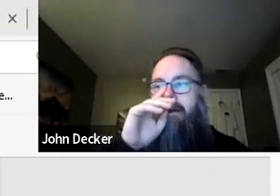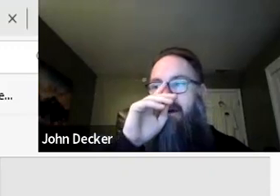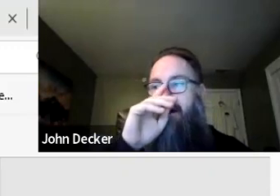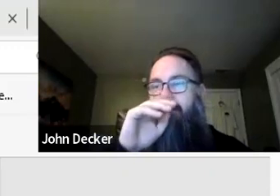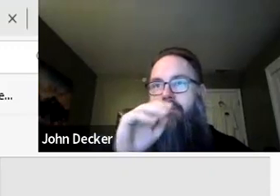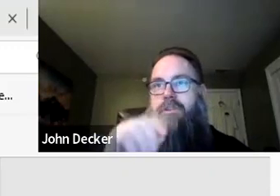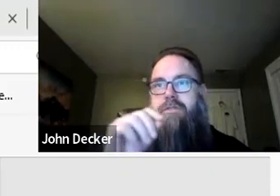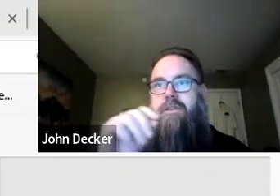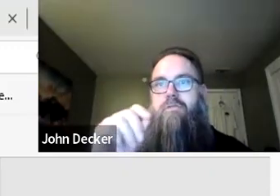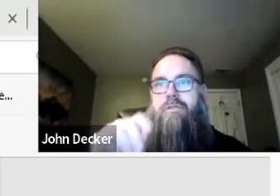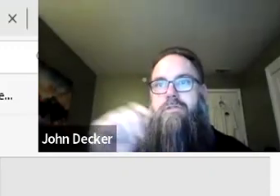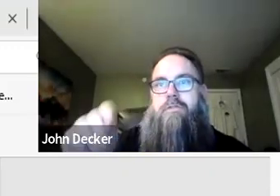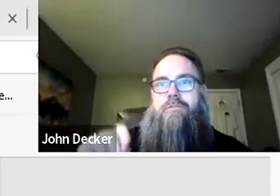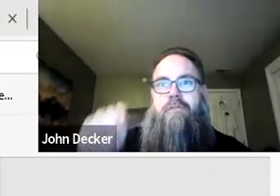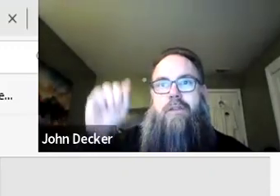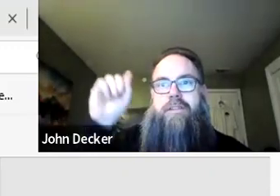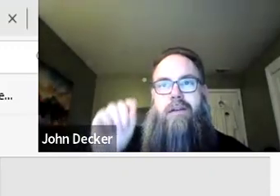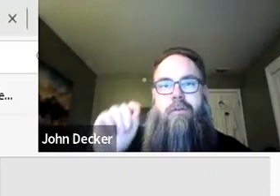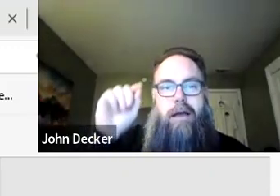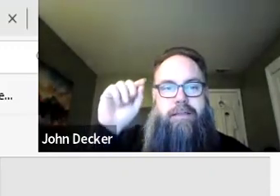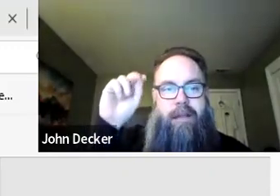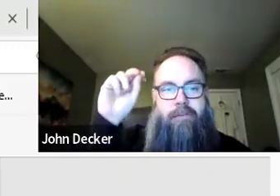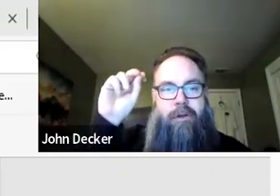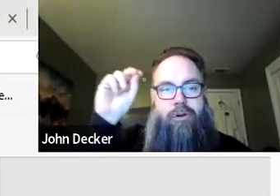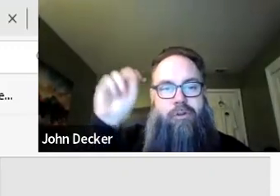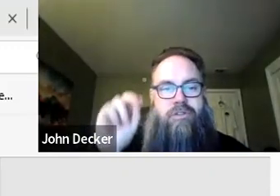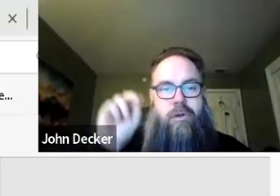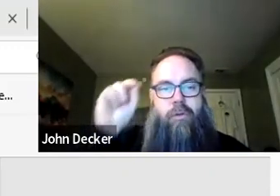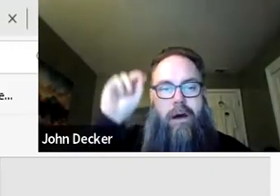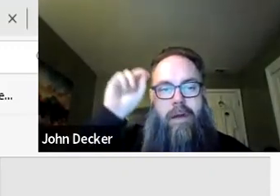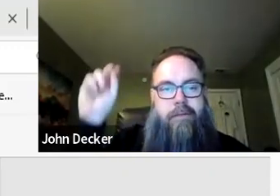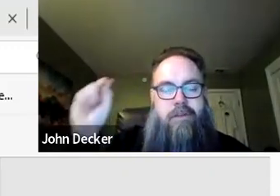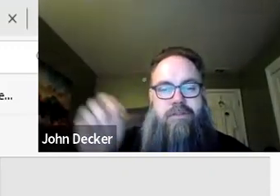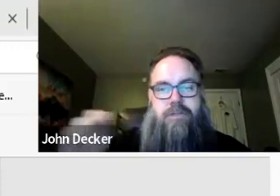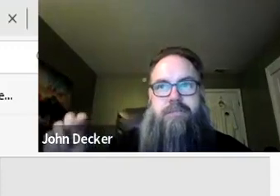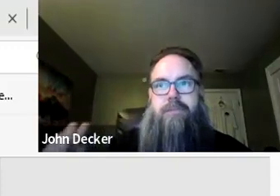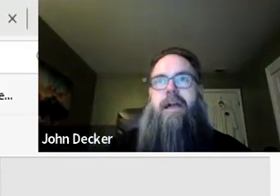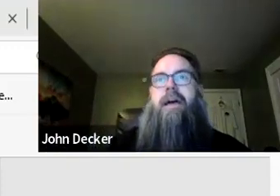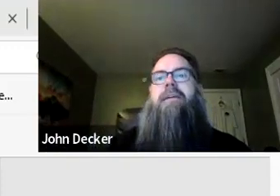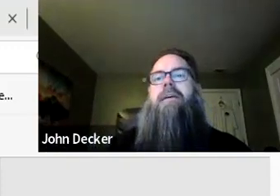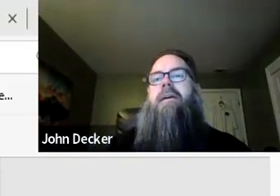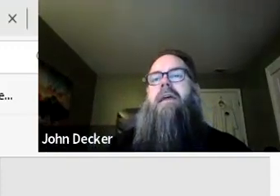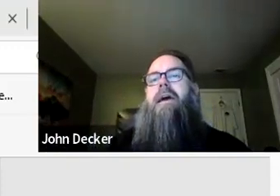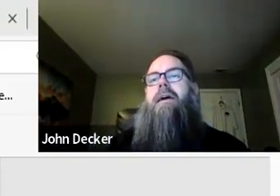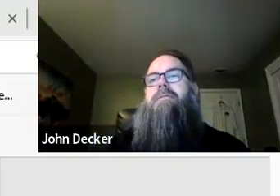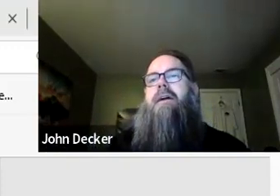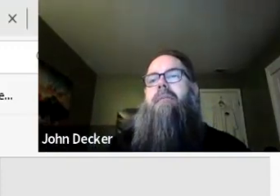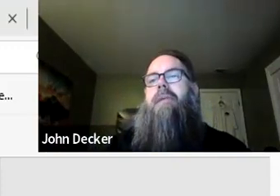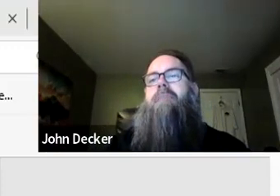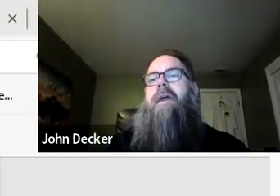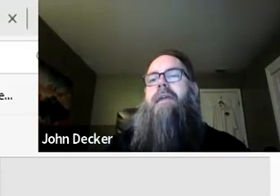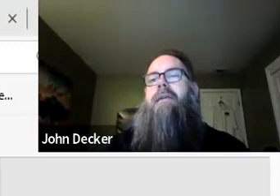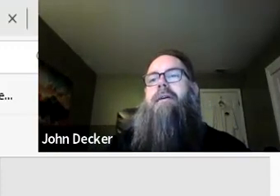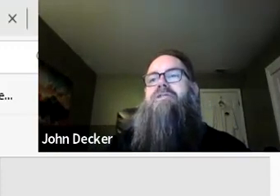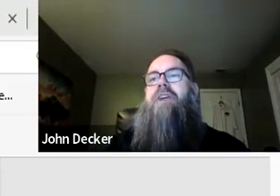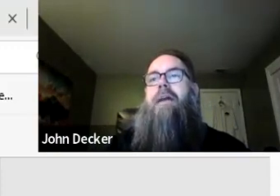study, regional centers worked with service providers to categorize kind of who was doing what kind of consultants people had. And